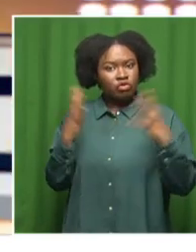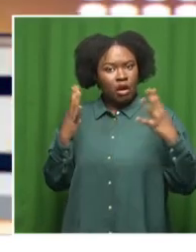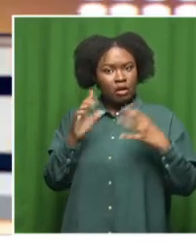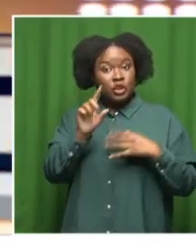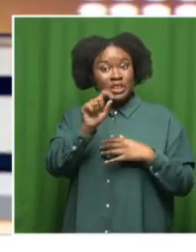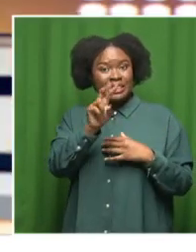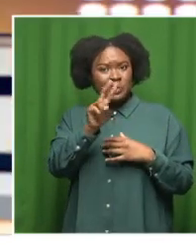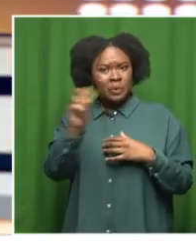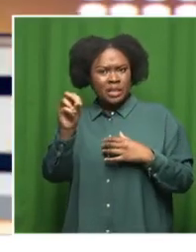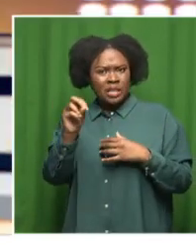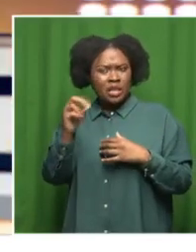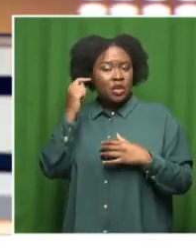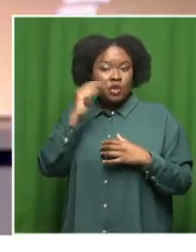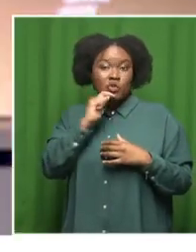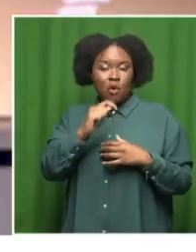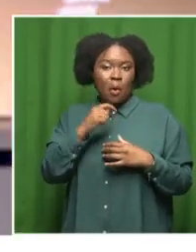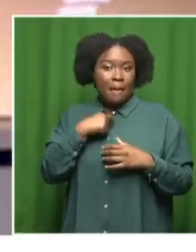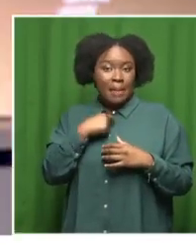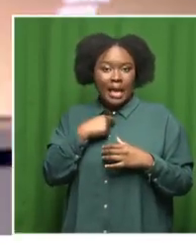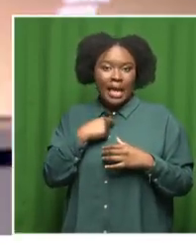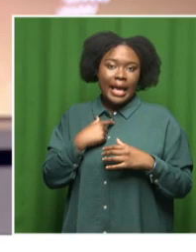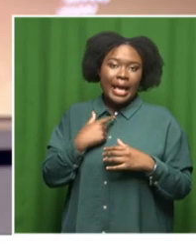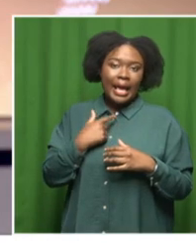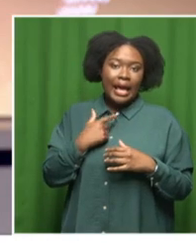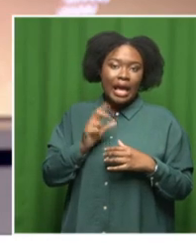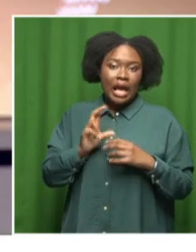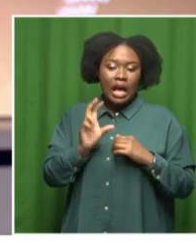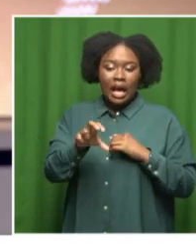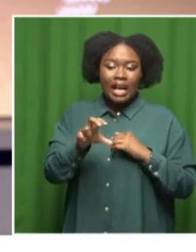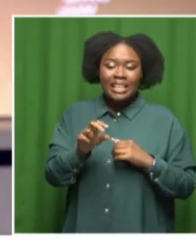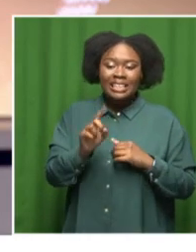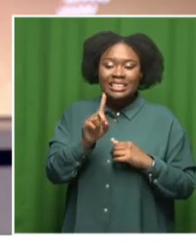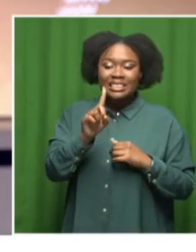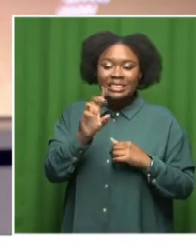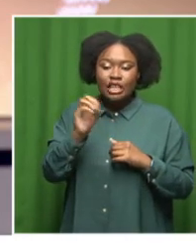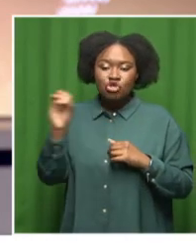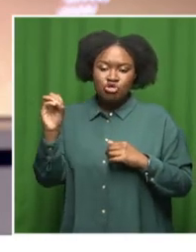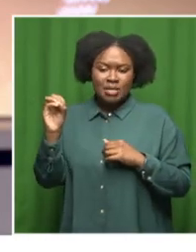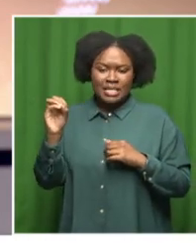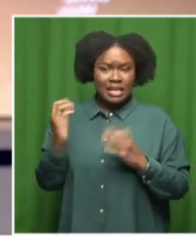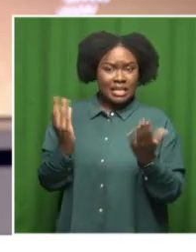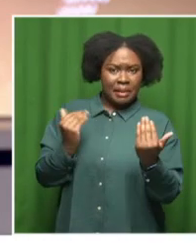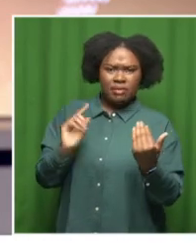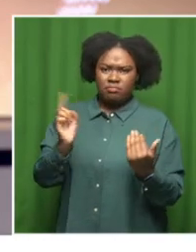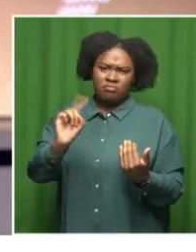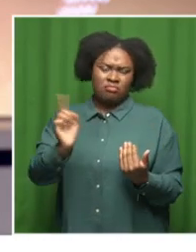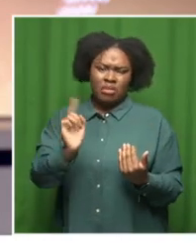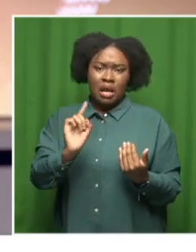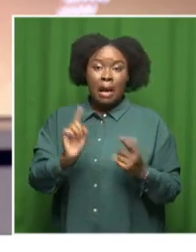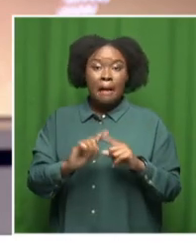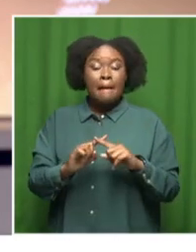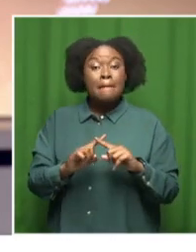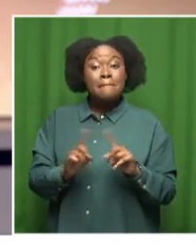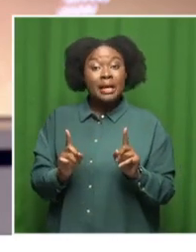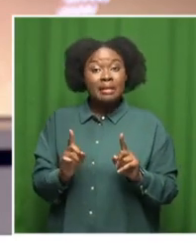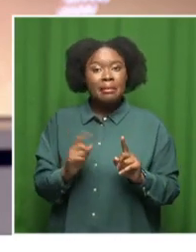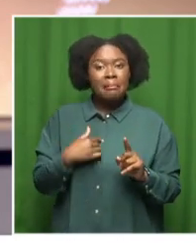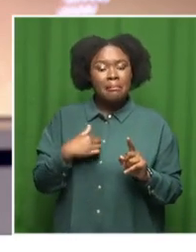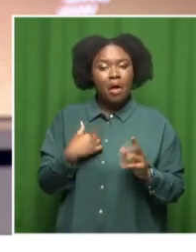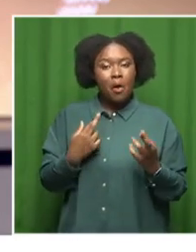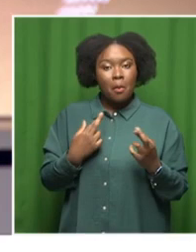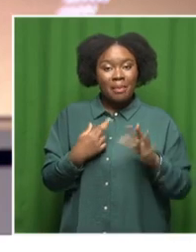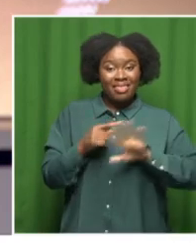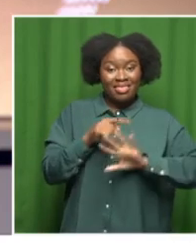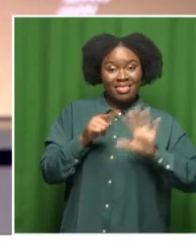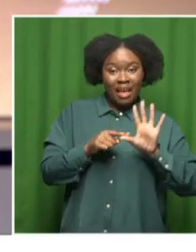cricket, you don't expect centuries, although you do get centuries from teams who are doing well. But you're looking for guys who are going to come in, so the opening partnership,